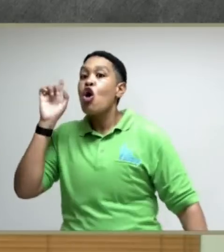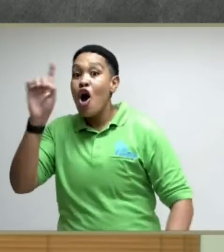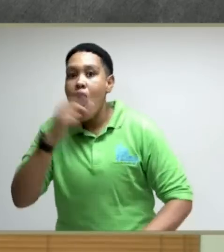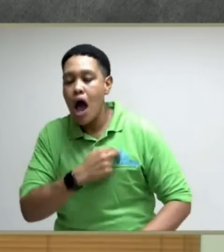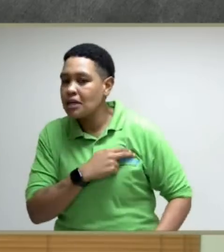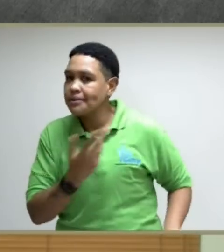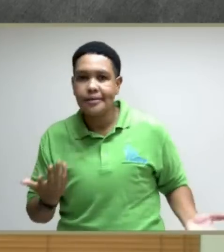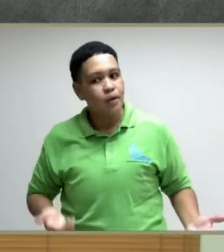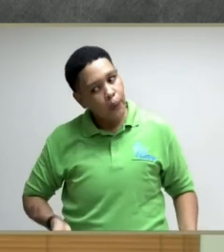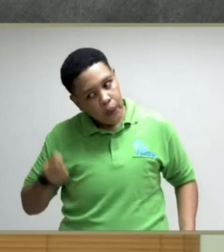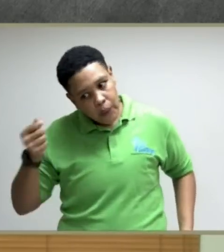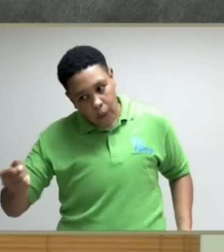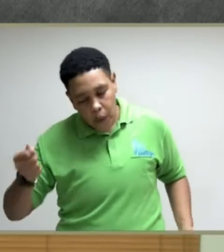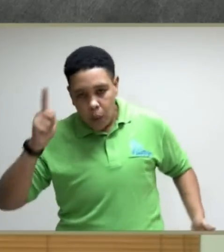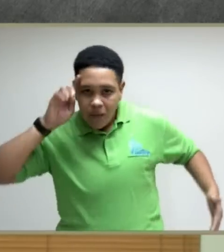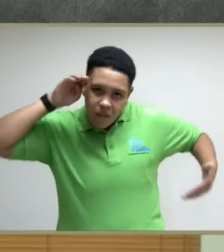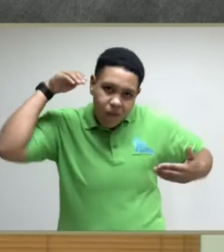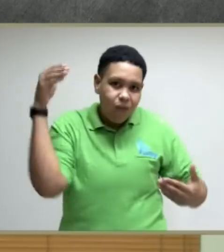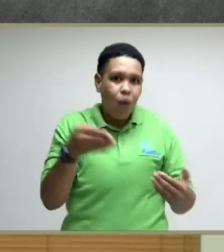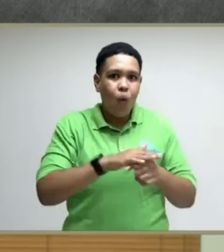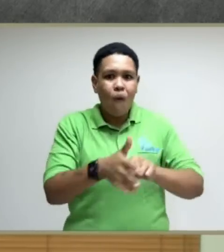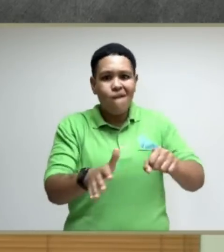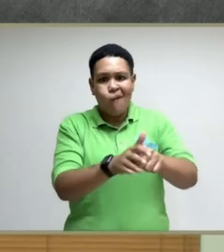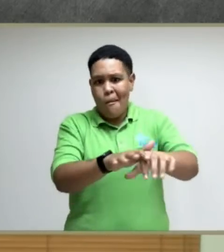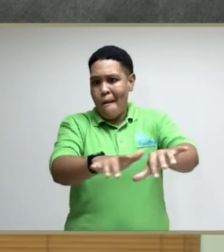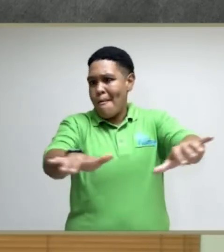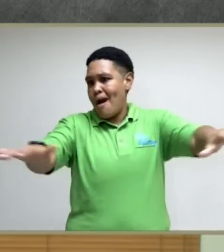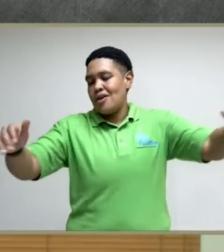other illnesses that will require hospital care.